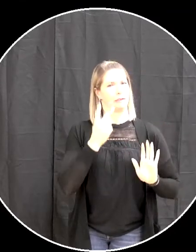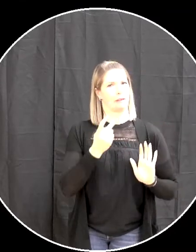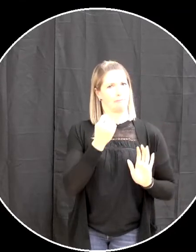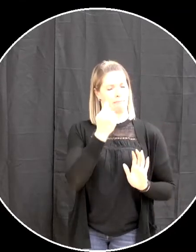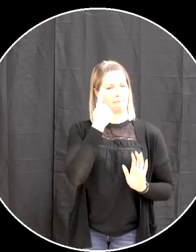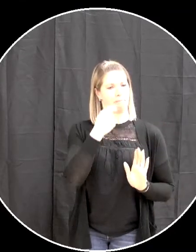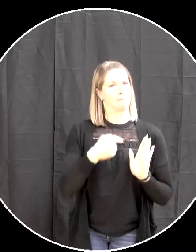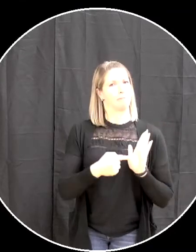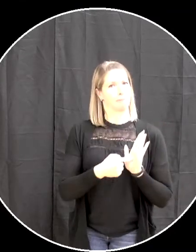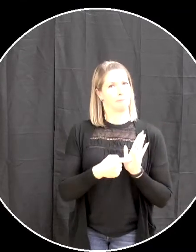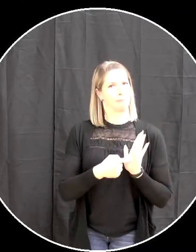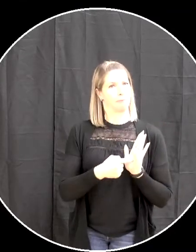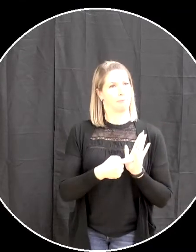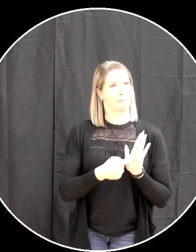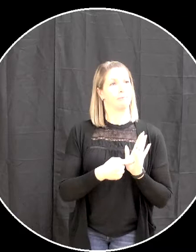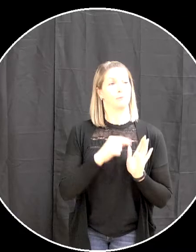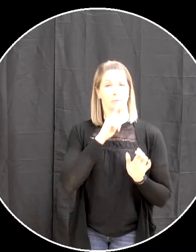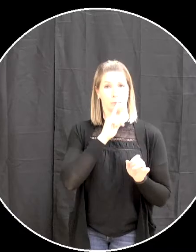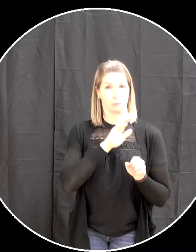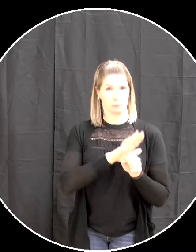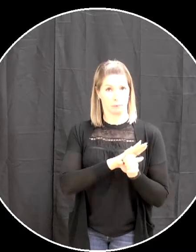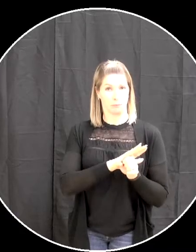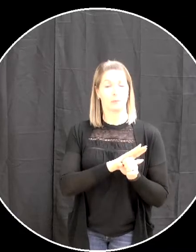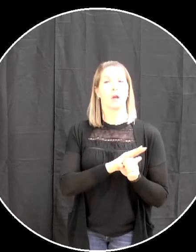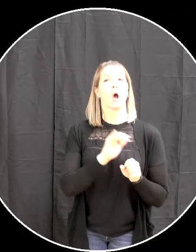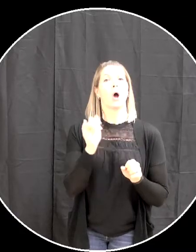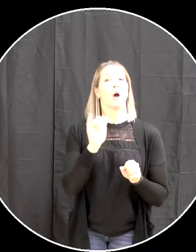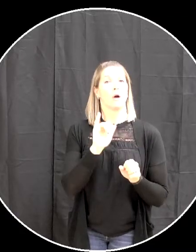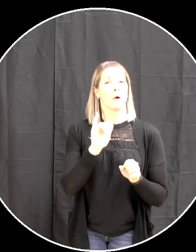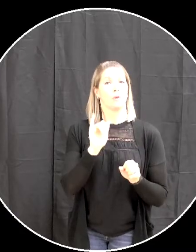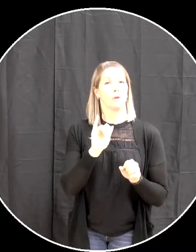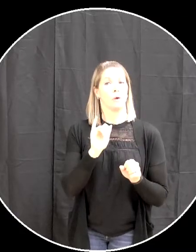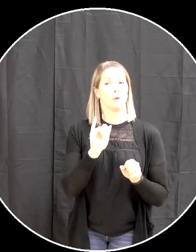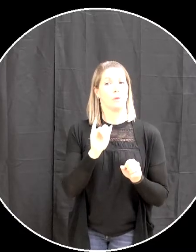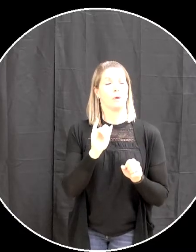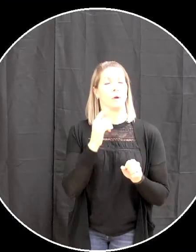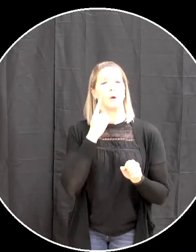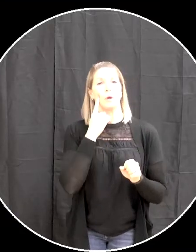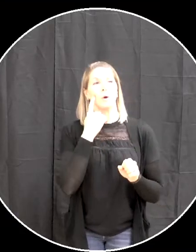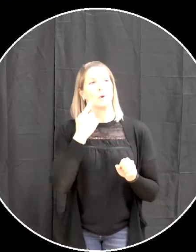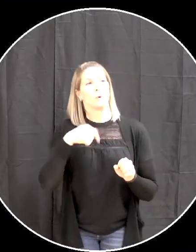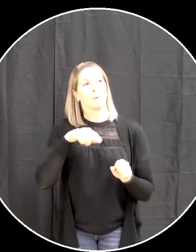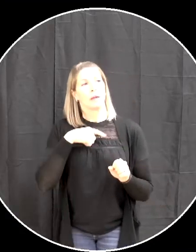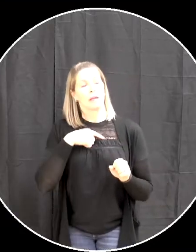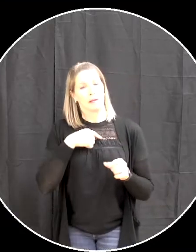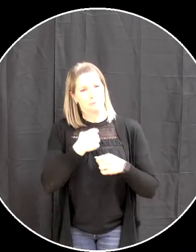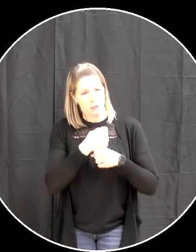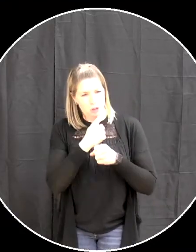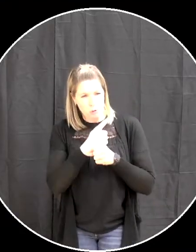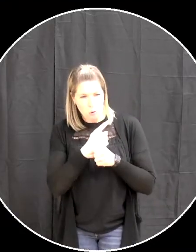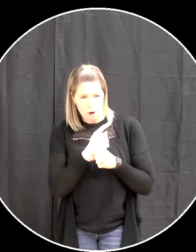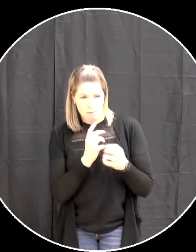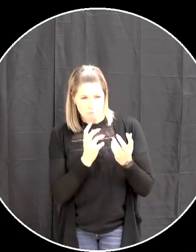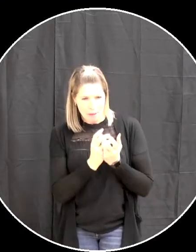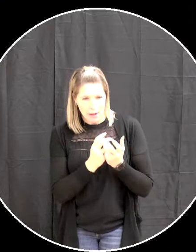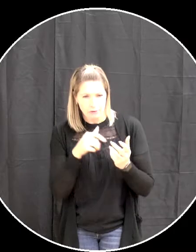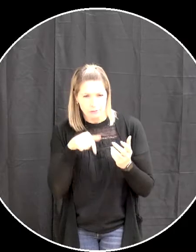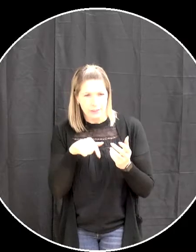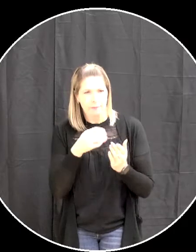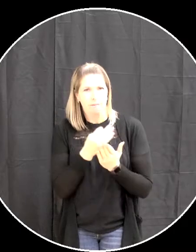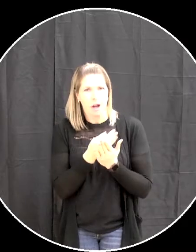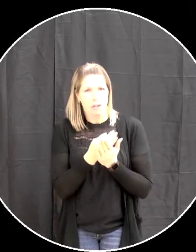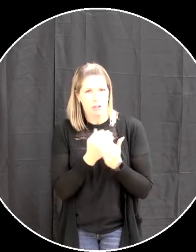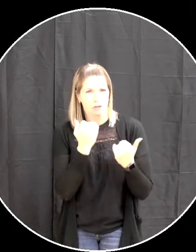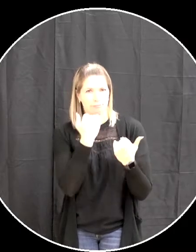that amount, as well as doing cutoff testing to determine that it was recorded in the right fiscal period. And based on those